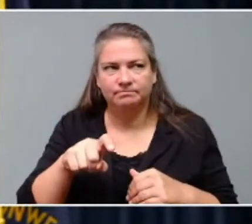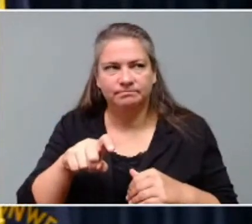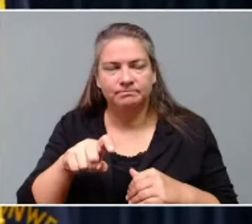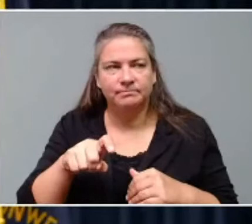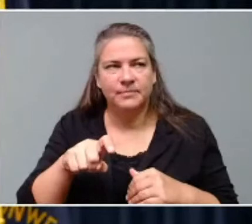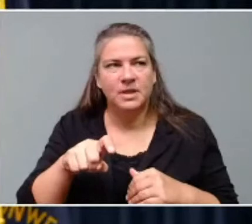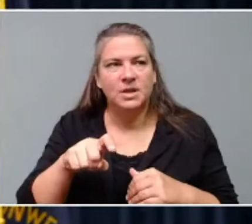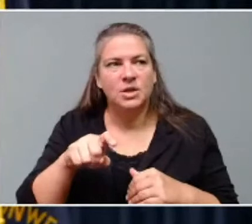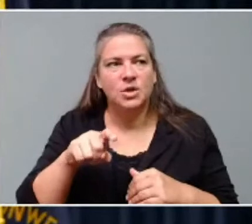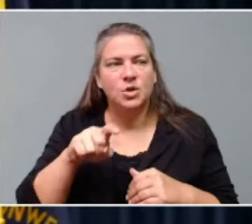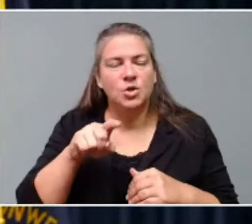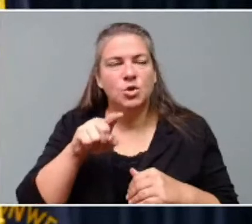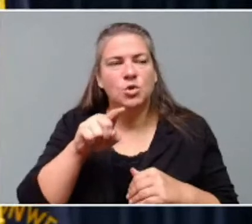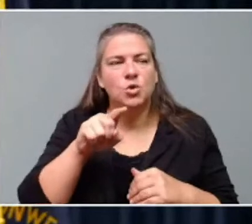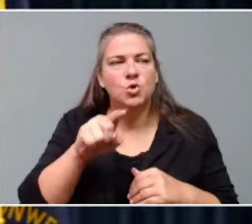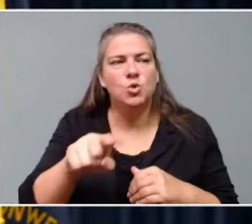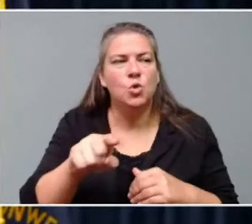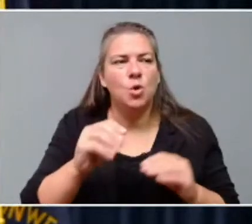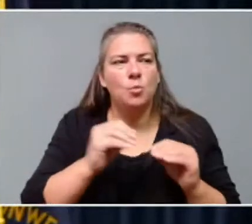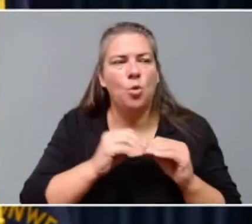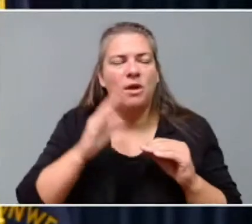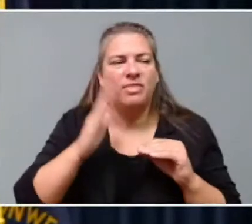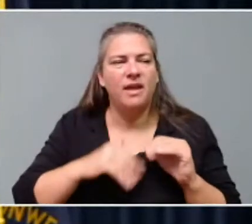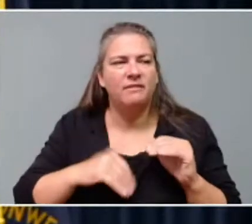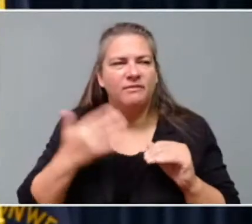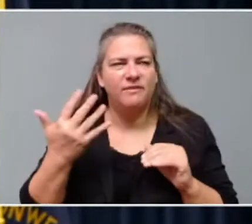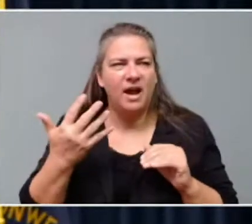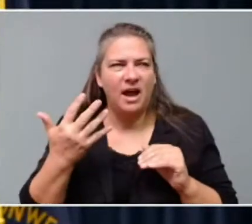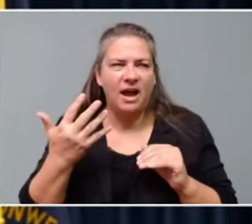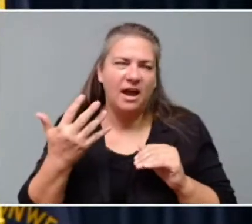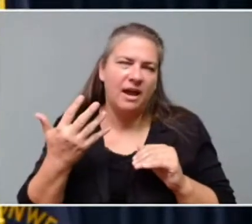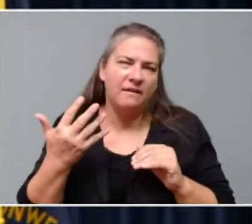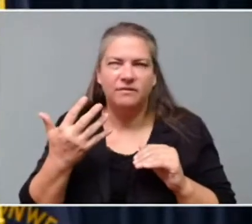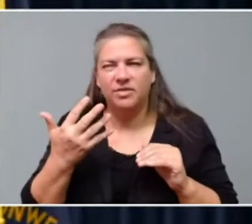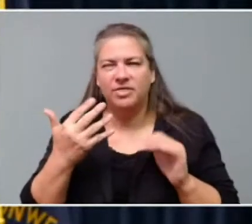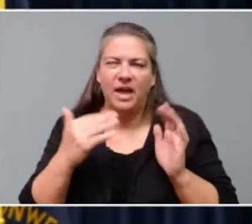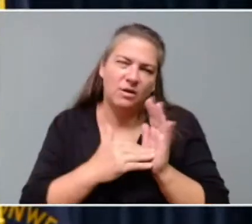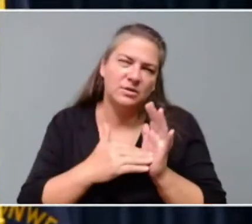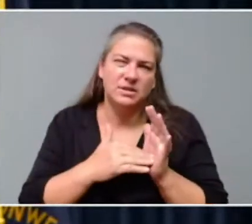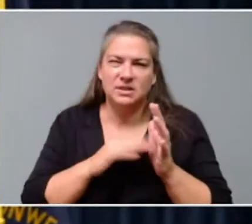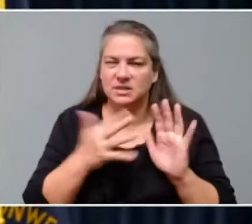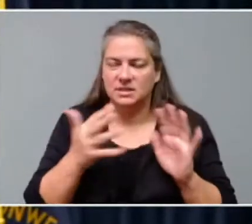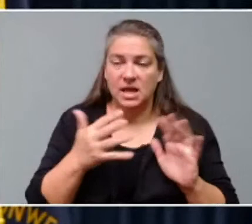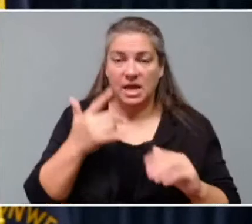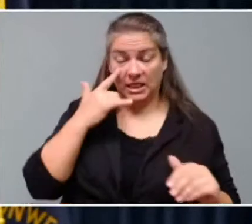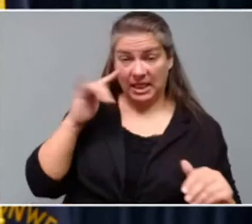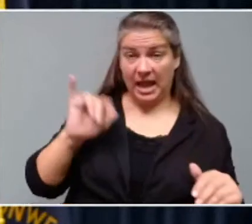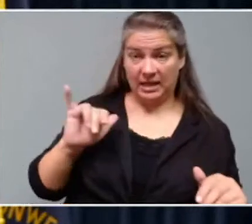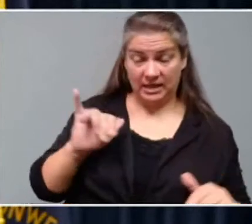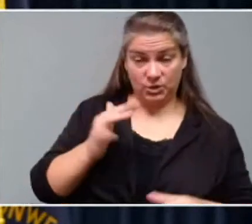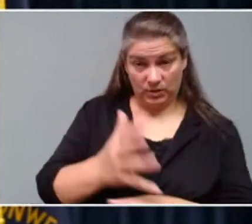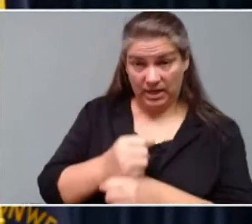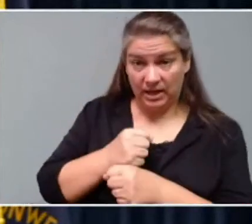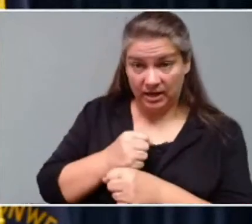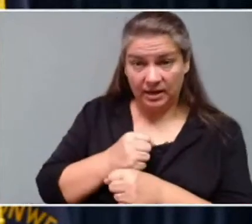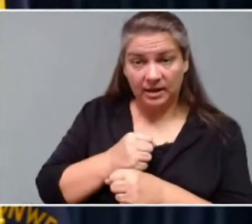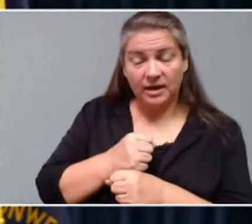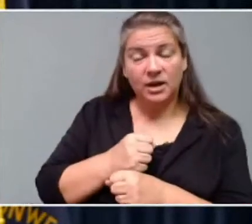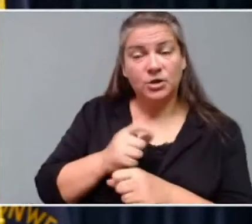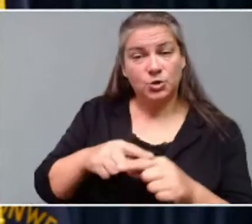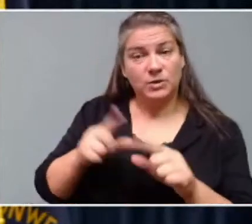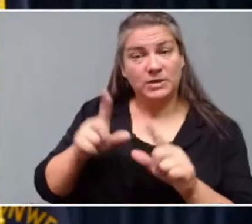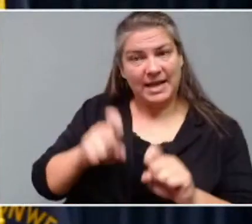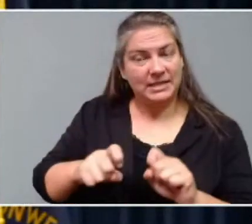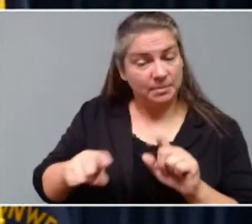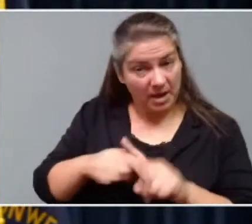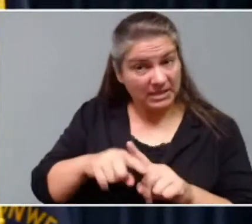you are more than 5 and however many thousand you mentioned likely to get it and test positive if you're not careful,